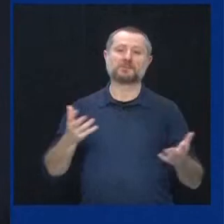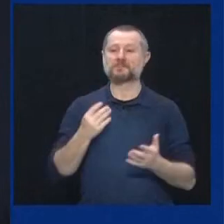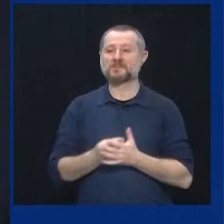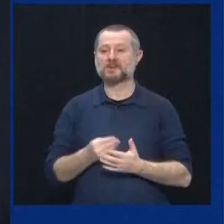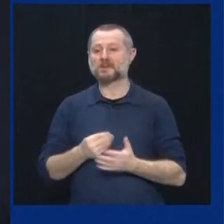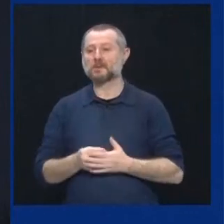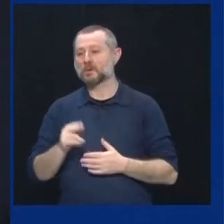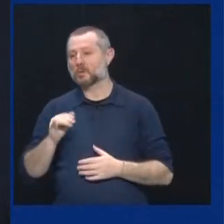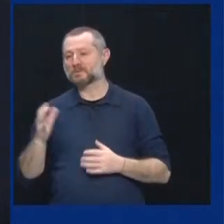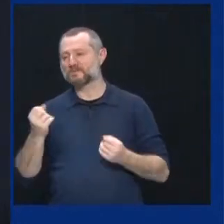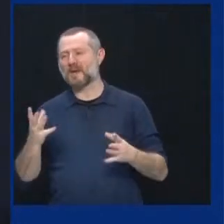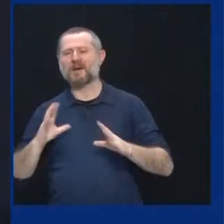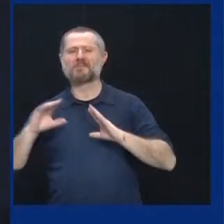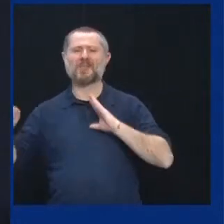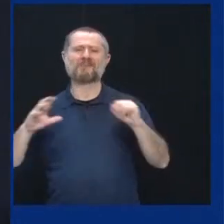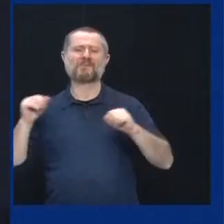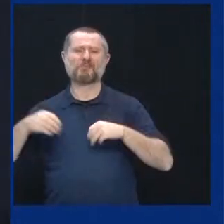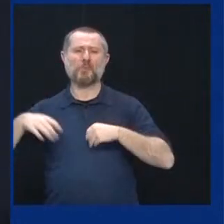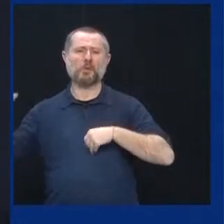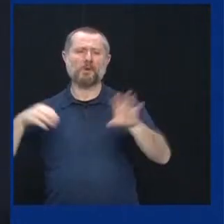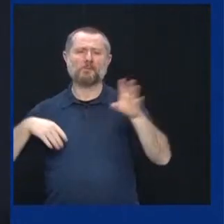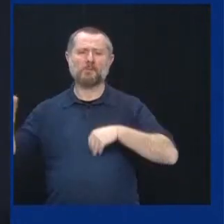people and revenue.